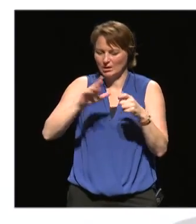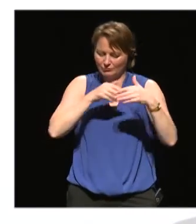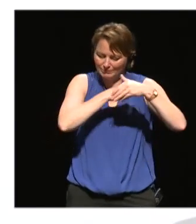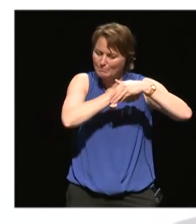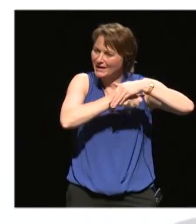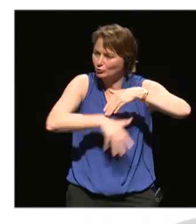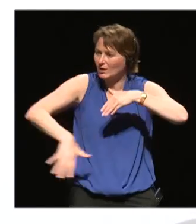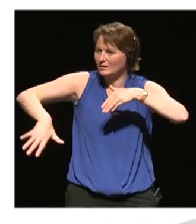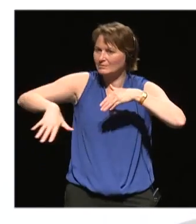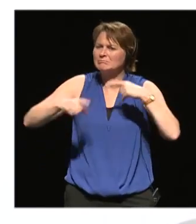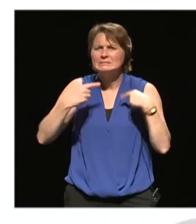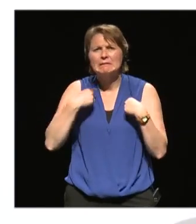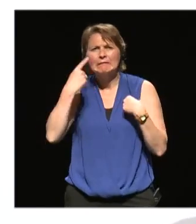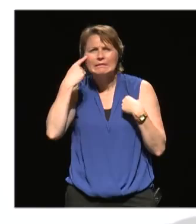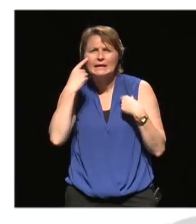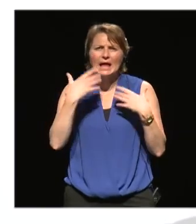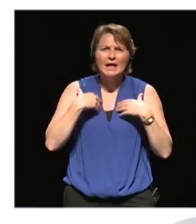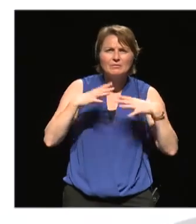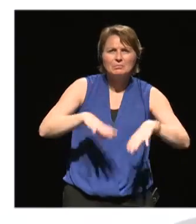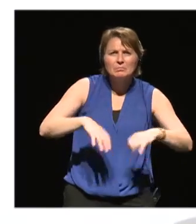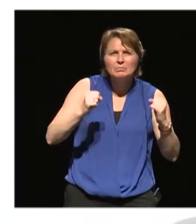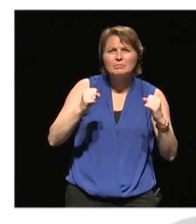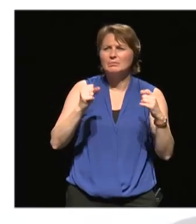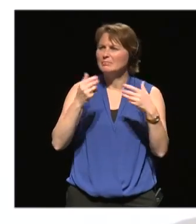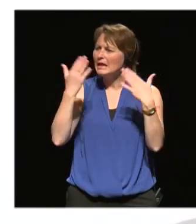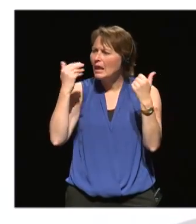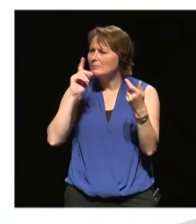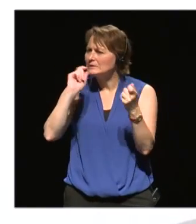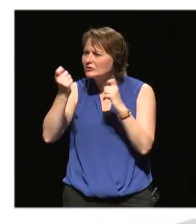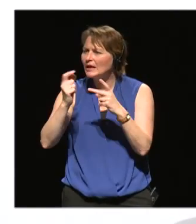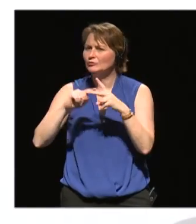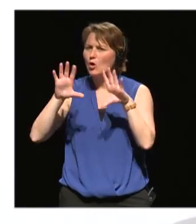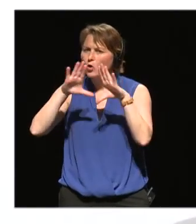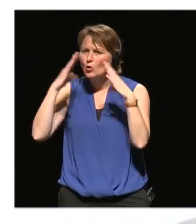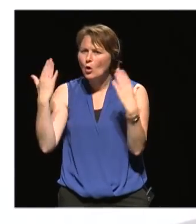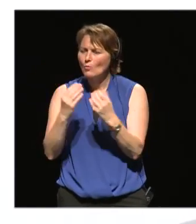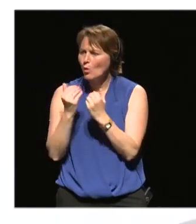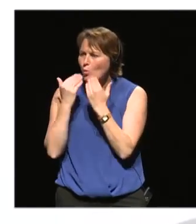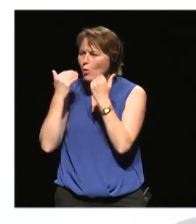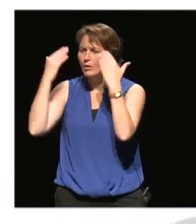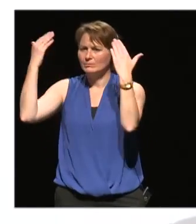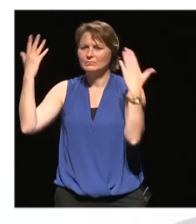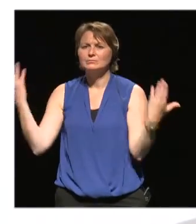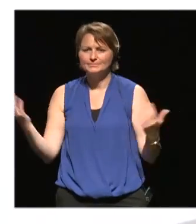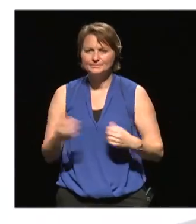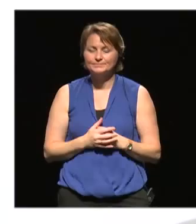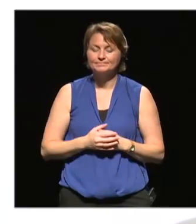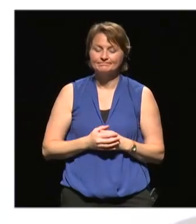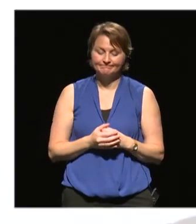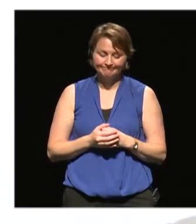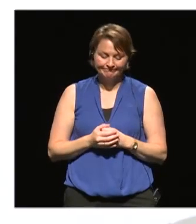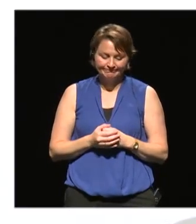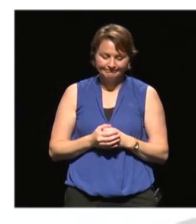in fighting climate change and global warming. Now, secondly, yes, of course, we have